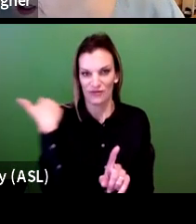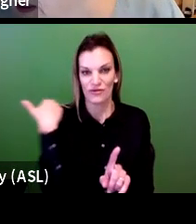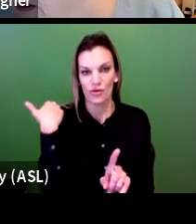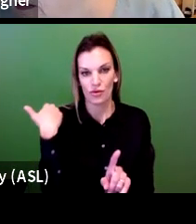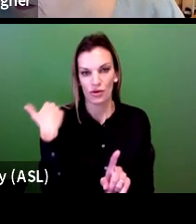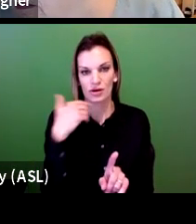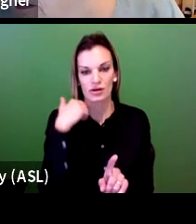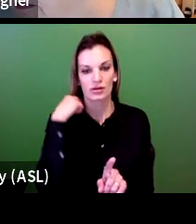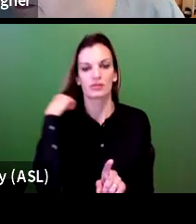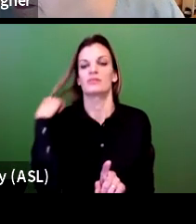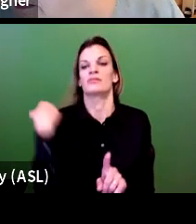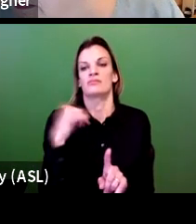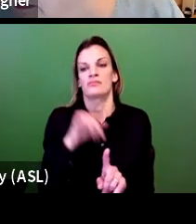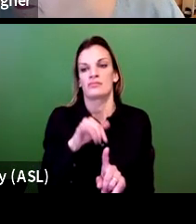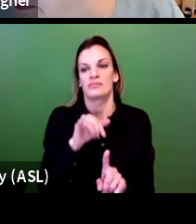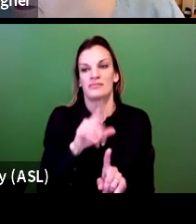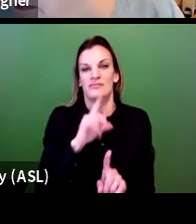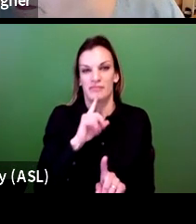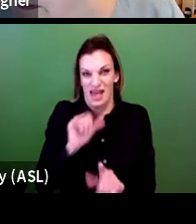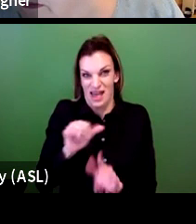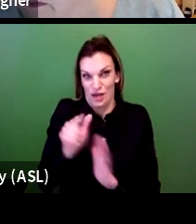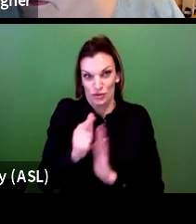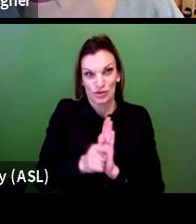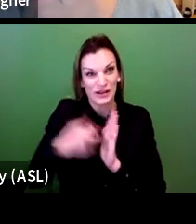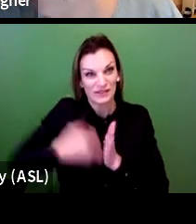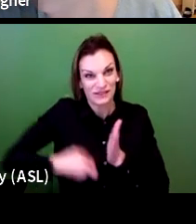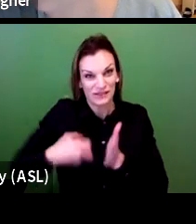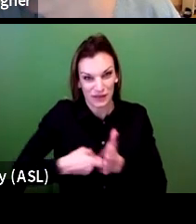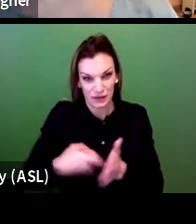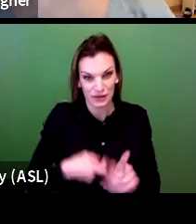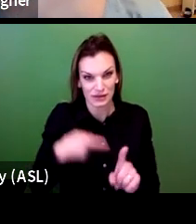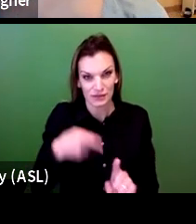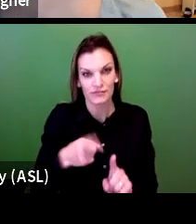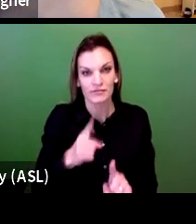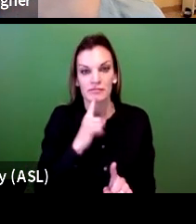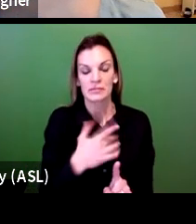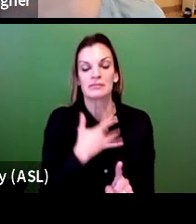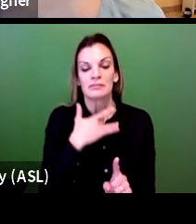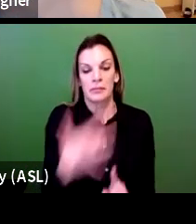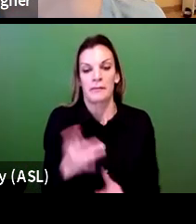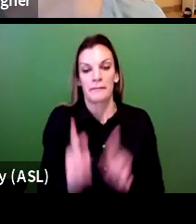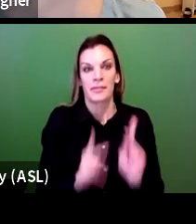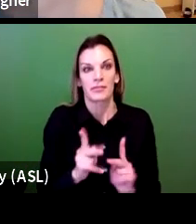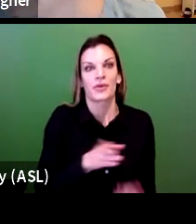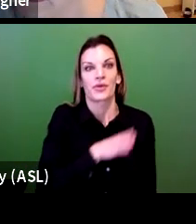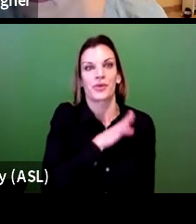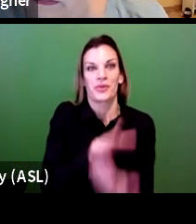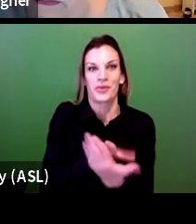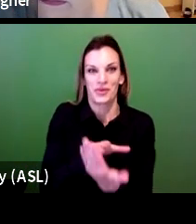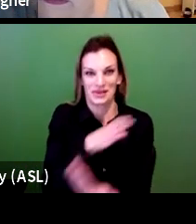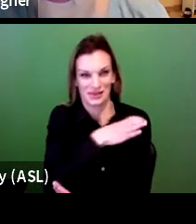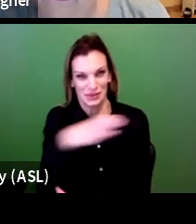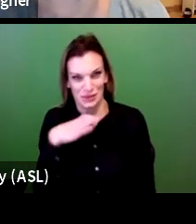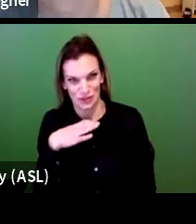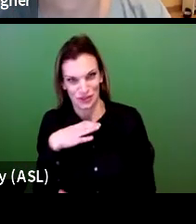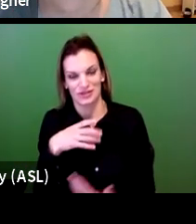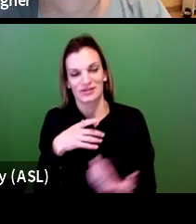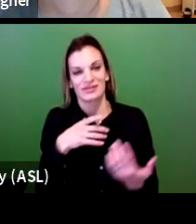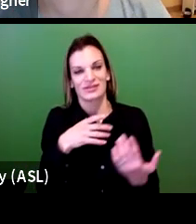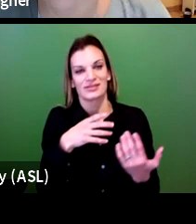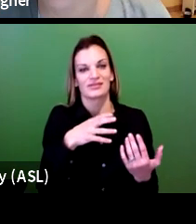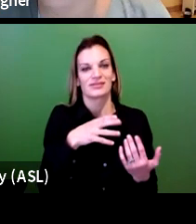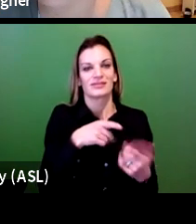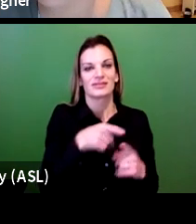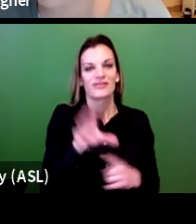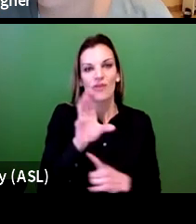mentioned the actual attorney fees. That's why people come after commissions, public bodies, et cetera, for